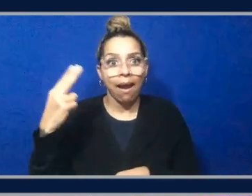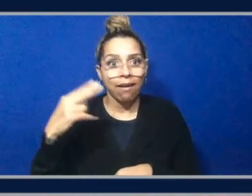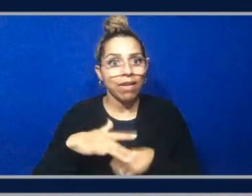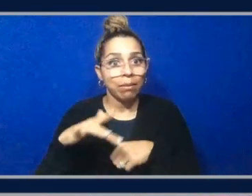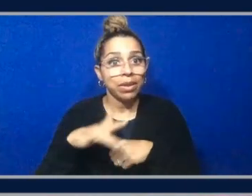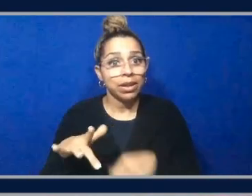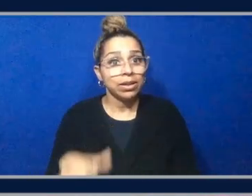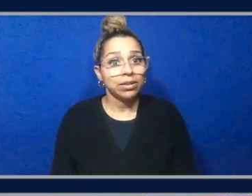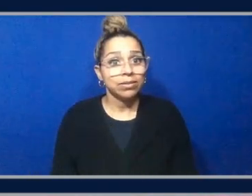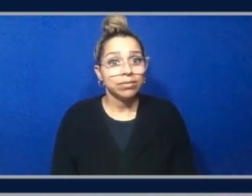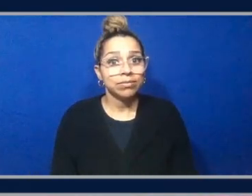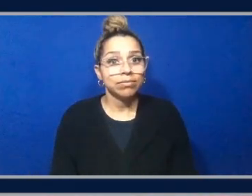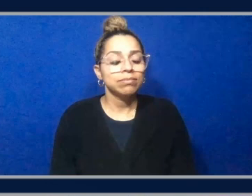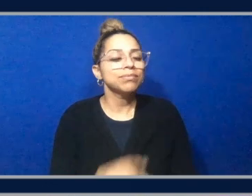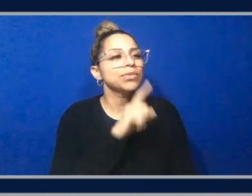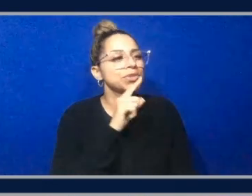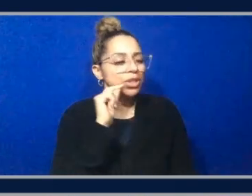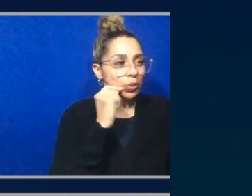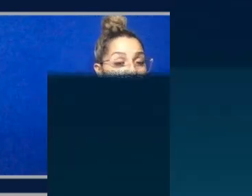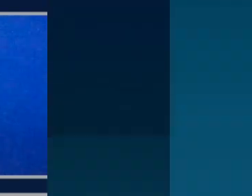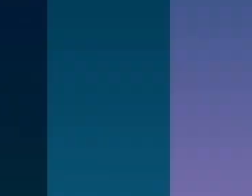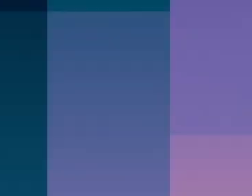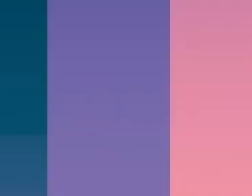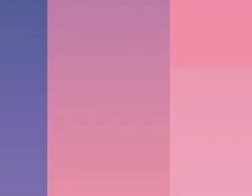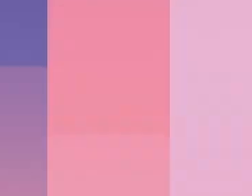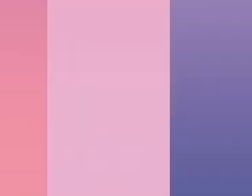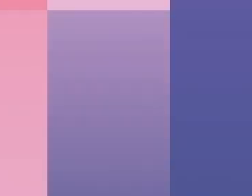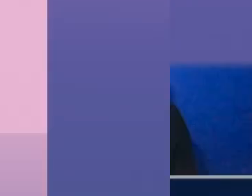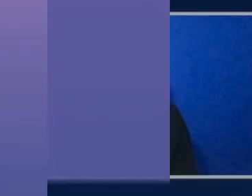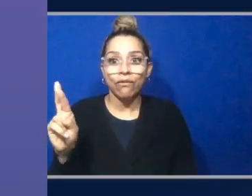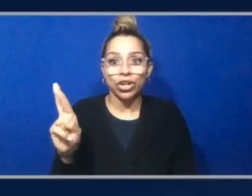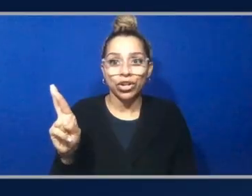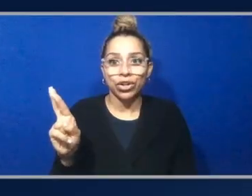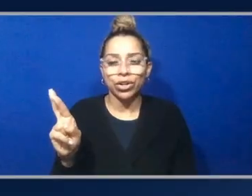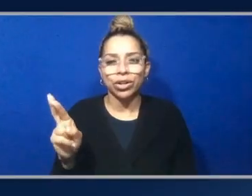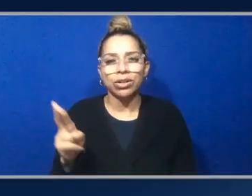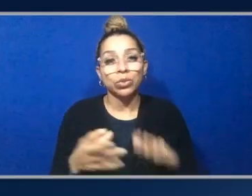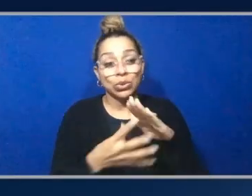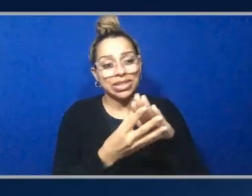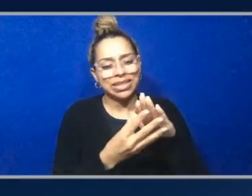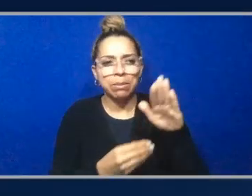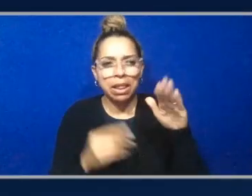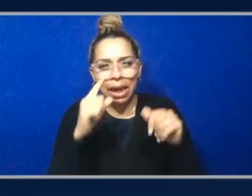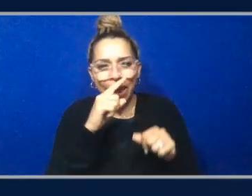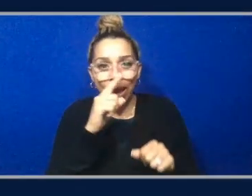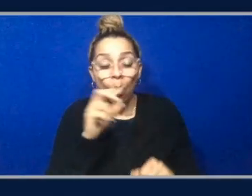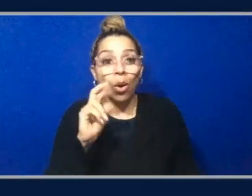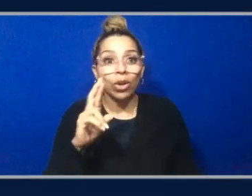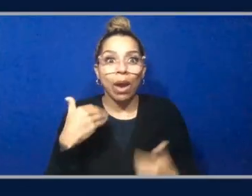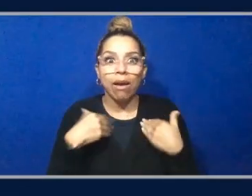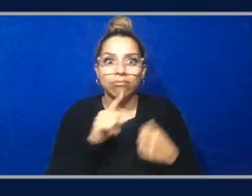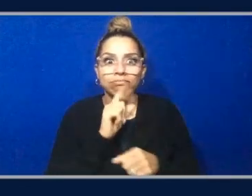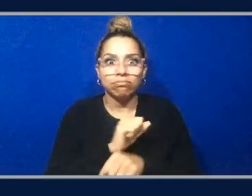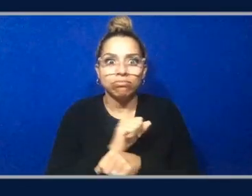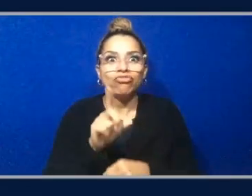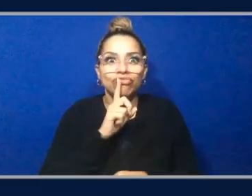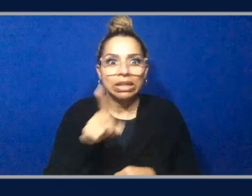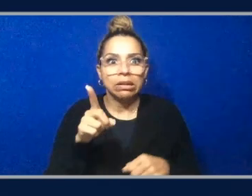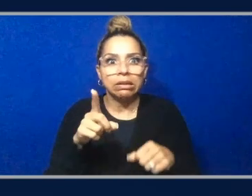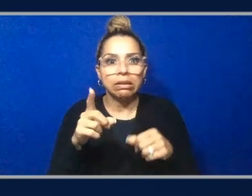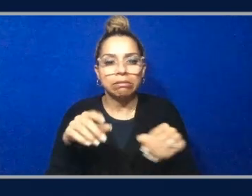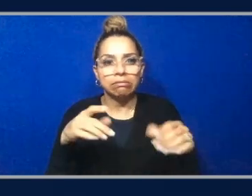when you do have to fail over and when you simulate or you have a real outage or issue, what is that process